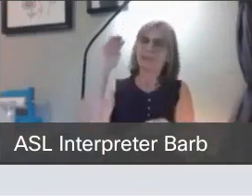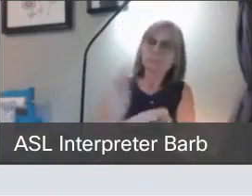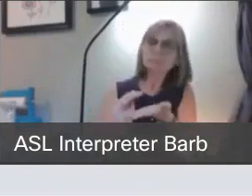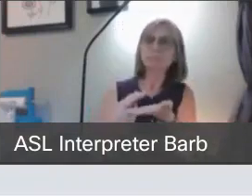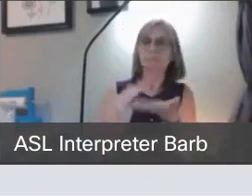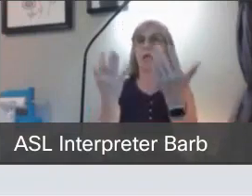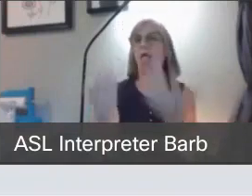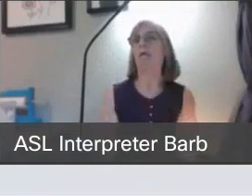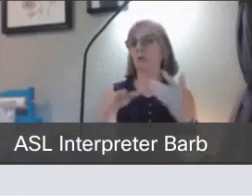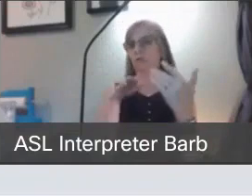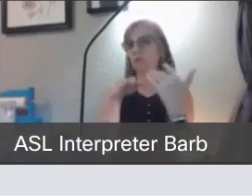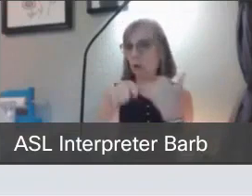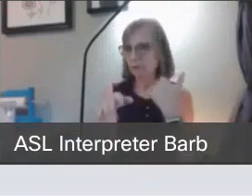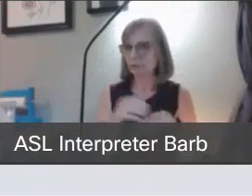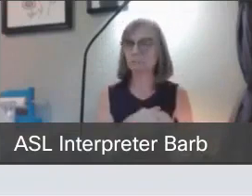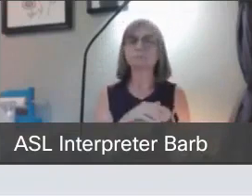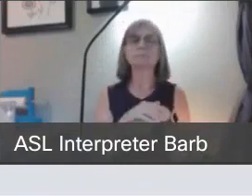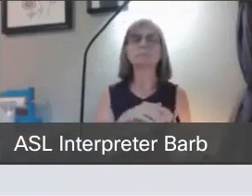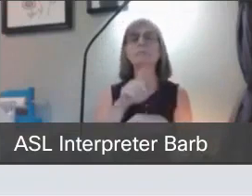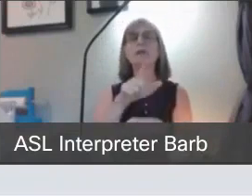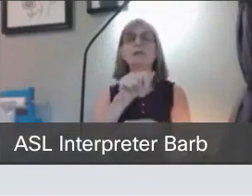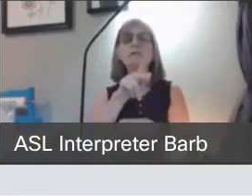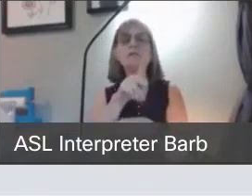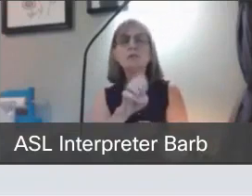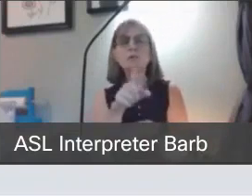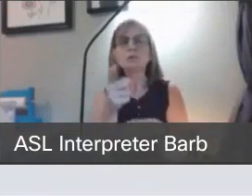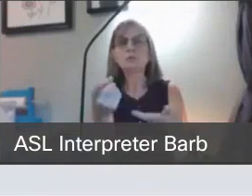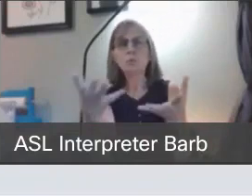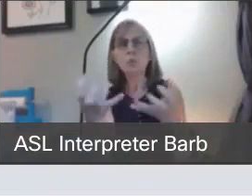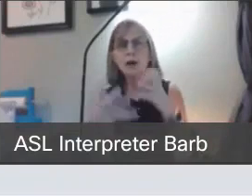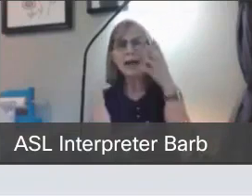Luke, did you want to expand on anything on this map? Anything I haven't covered?